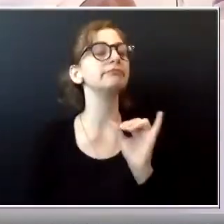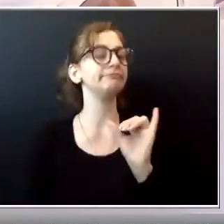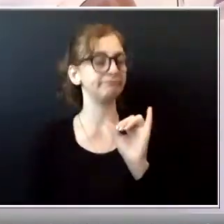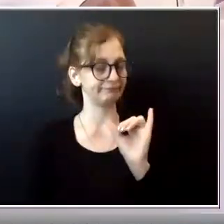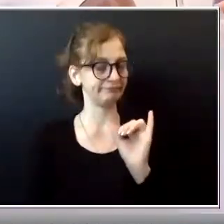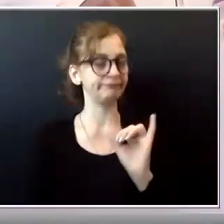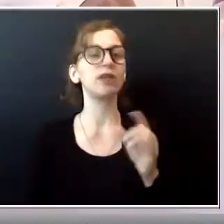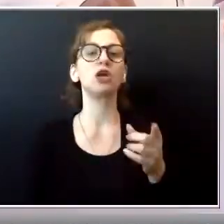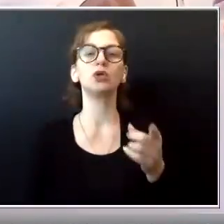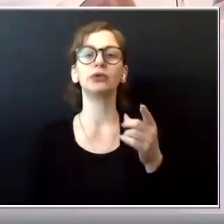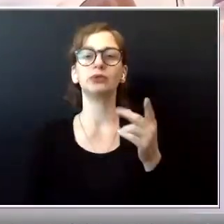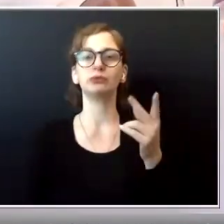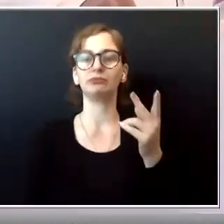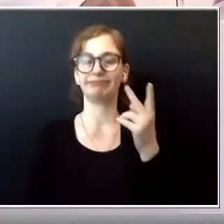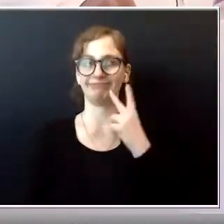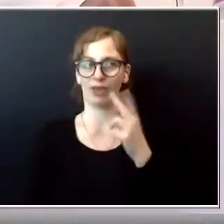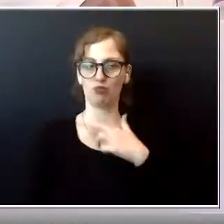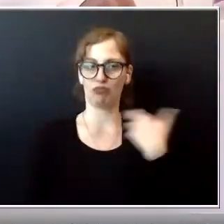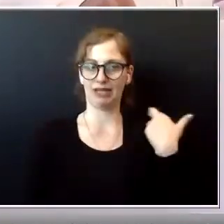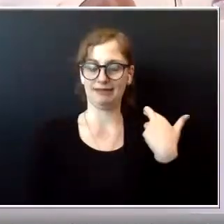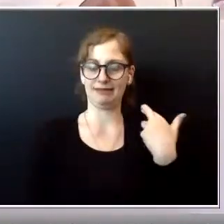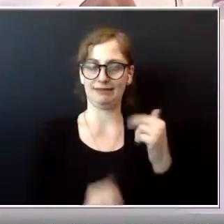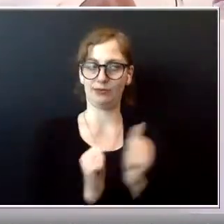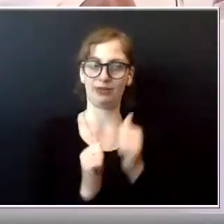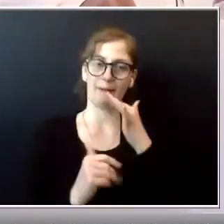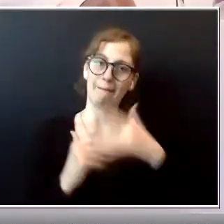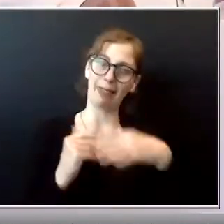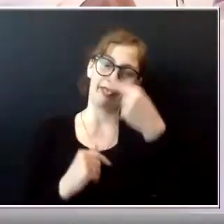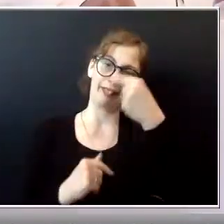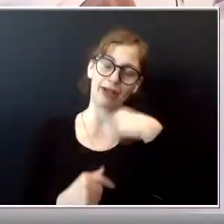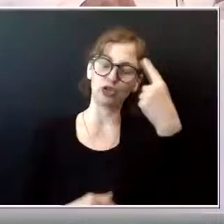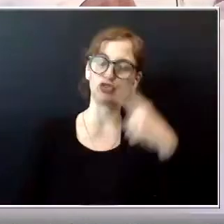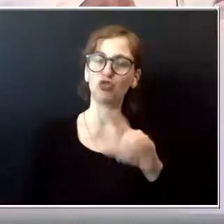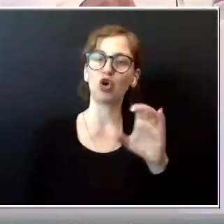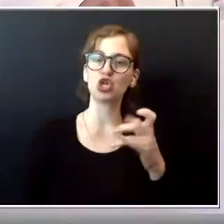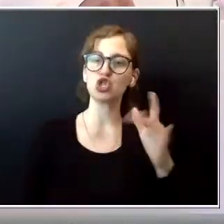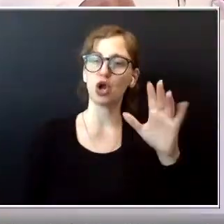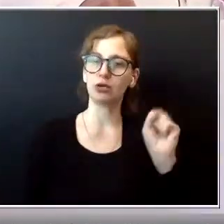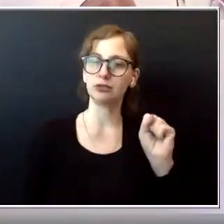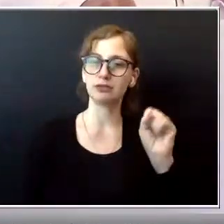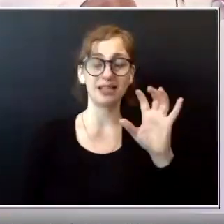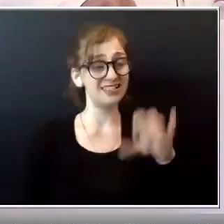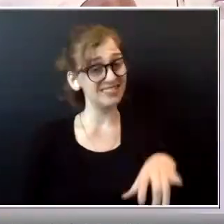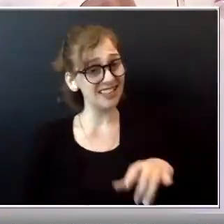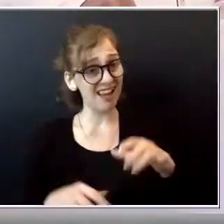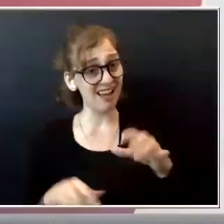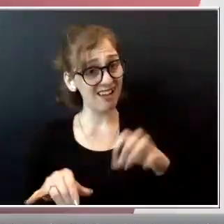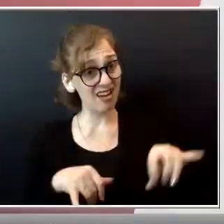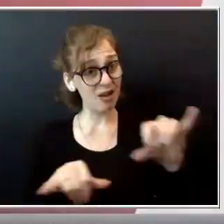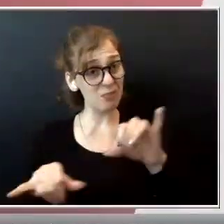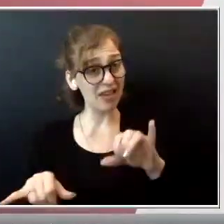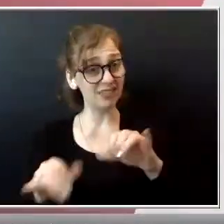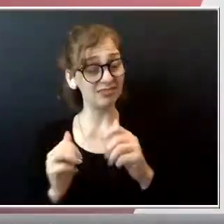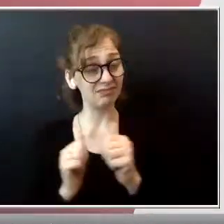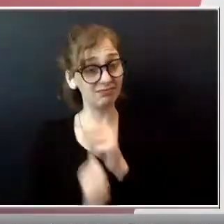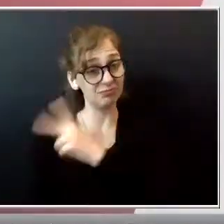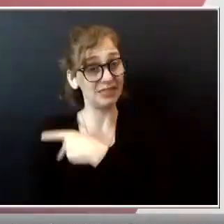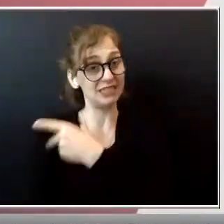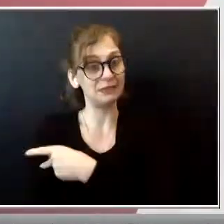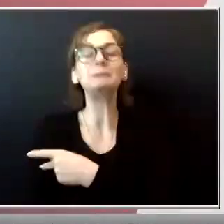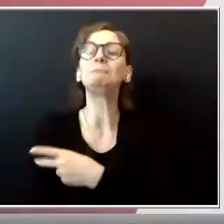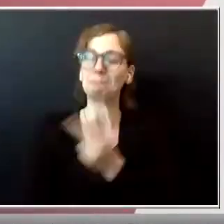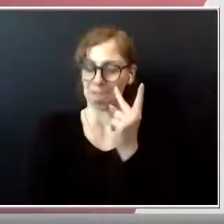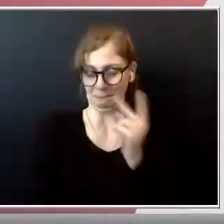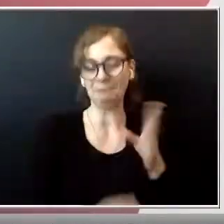to being on blood thinners. Is this common with patients that blood thinners are not a good fit for them? Yeah, it's actually increasingly more common as